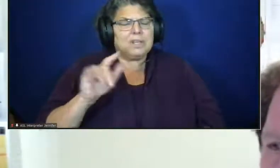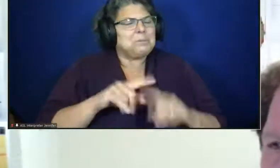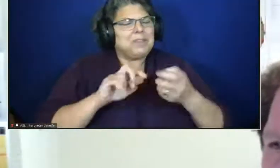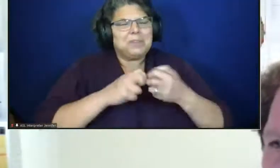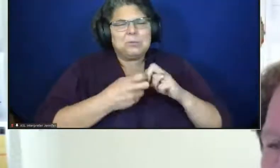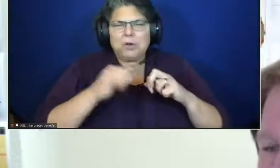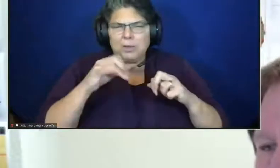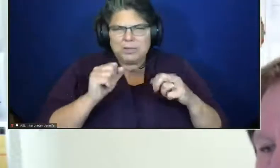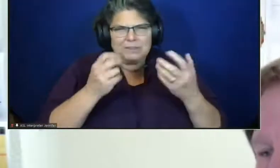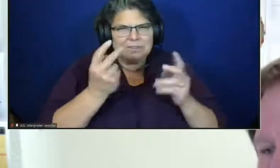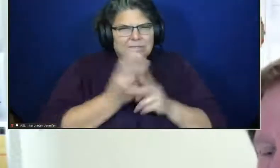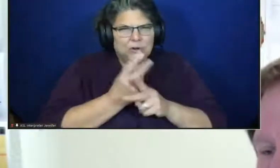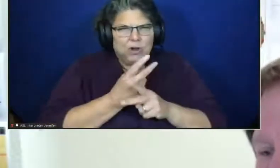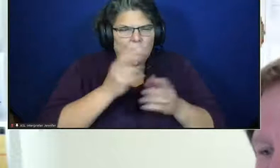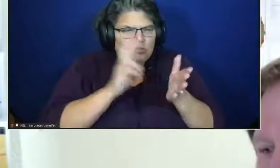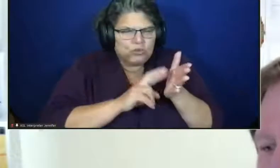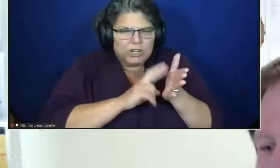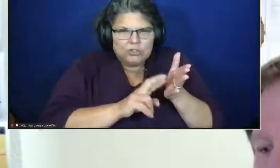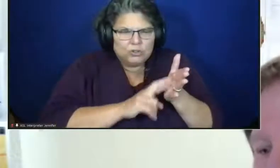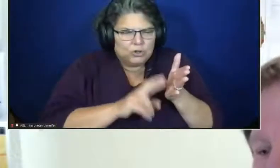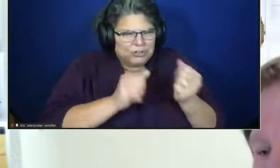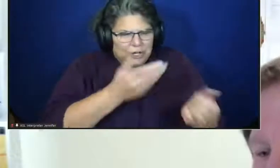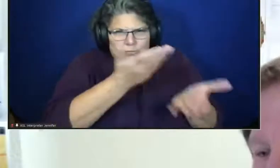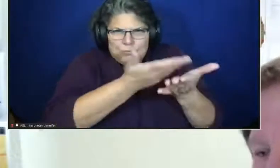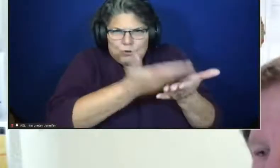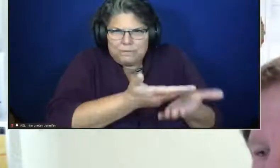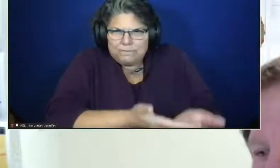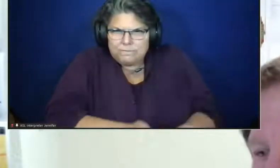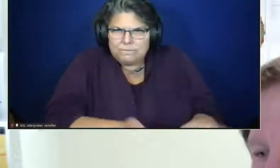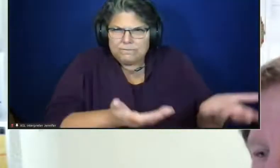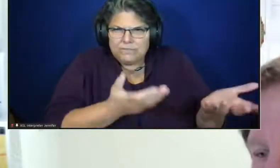research that can give us those answers. And